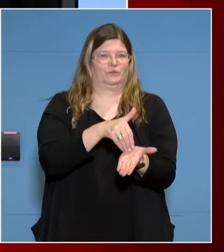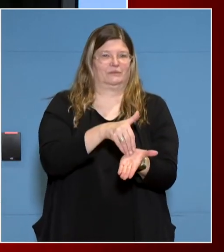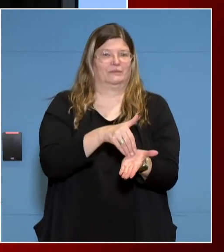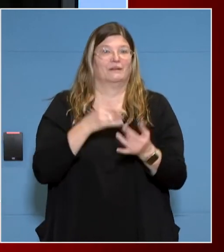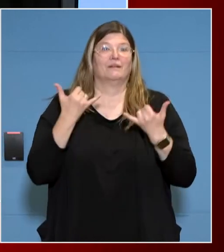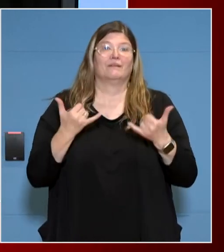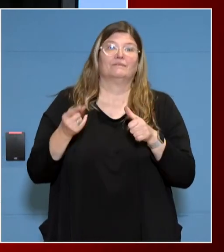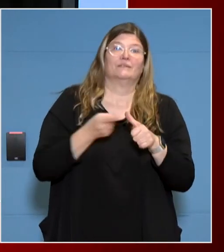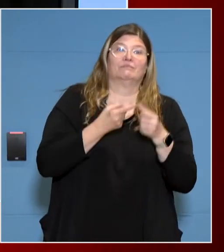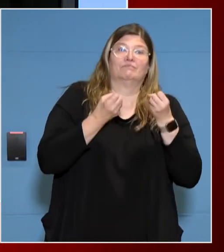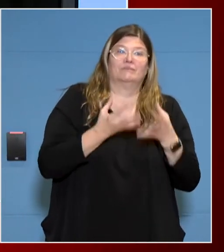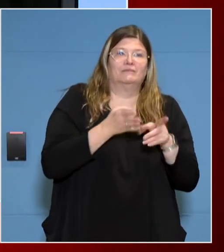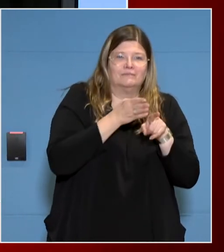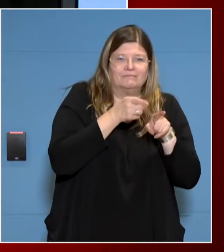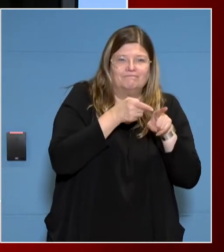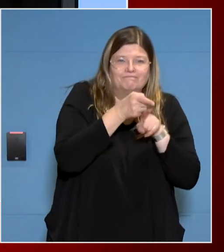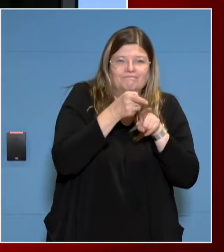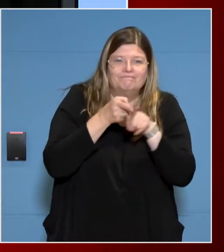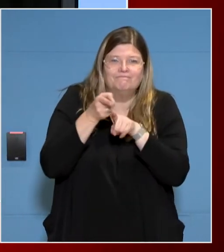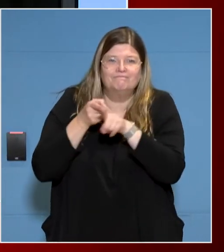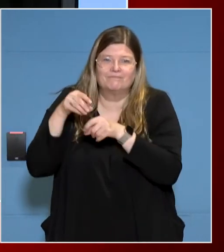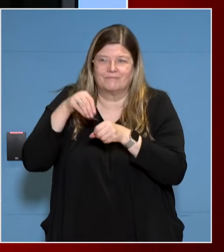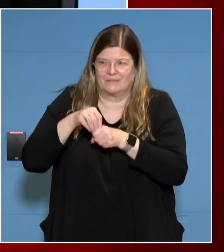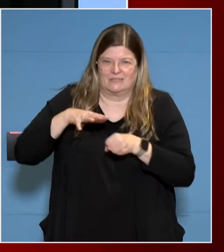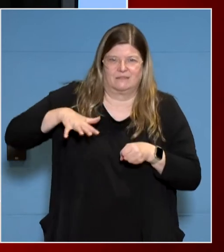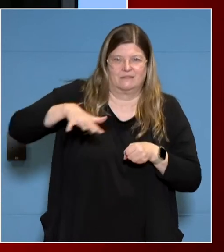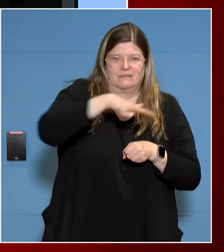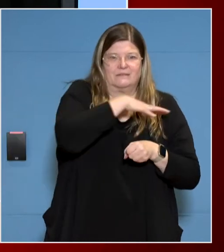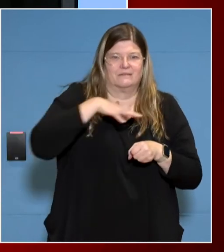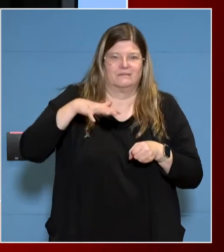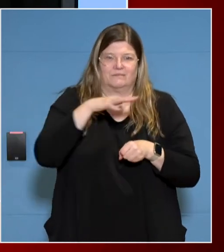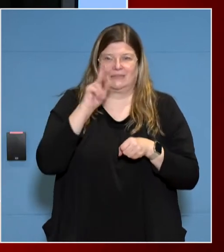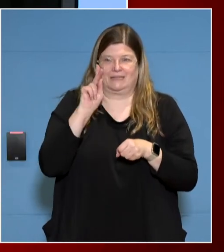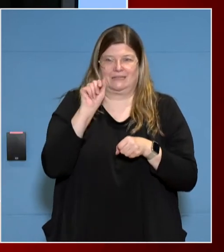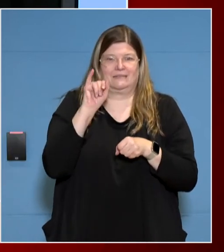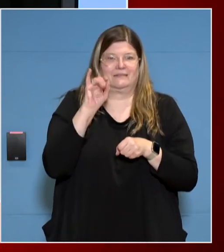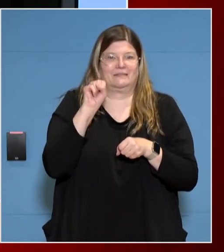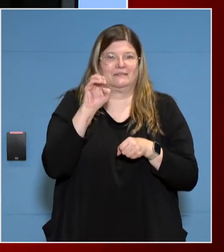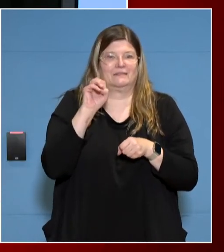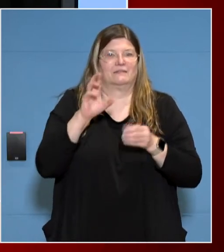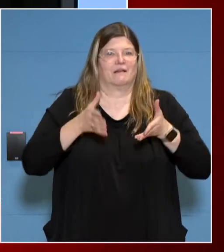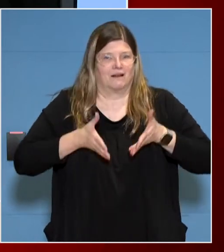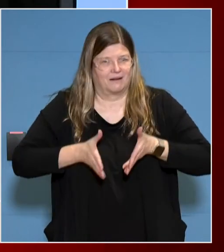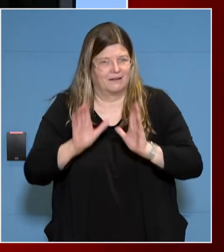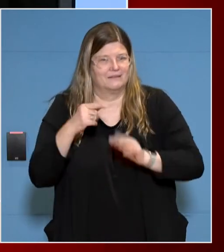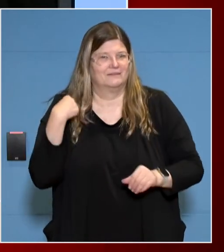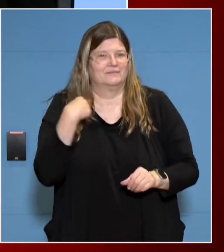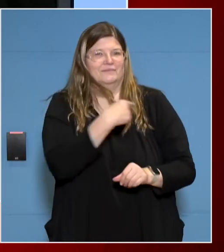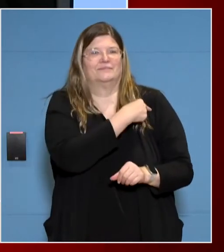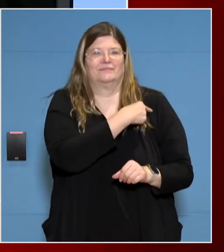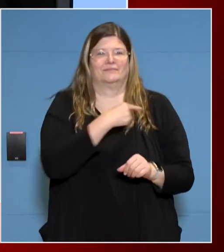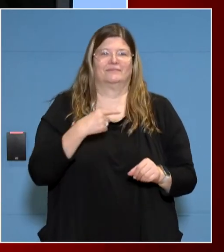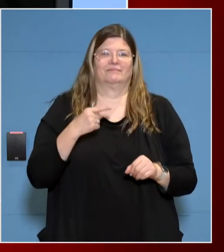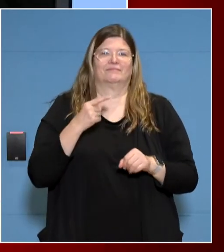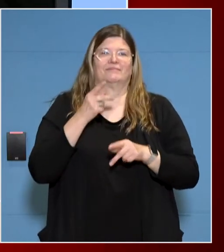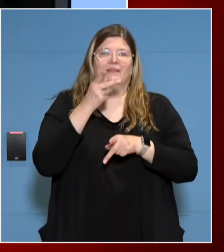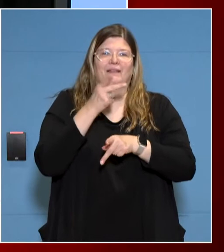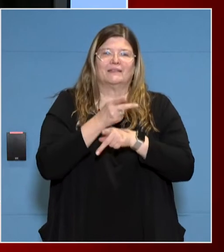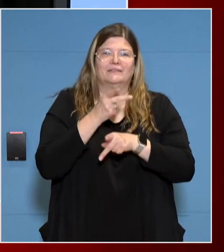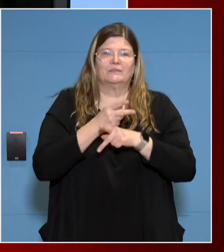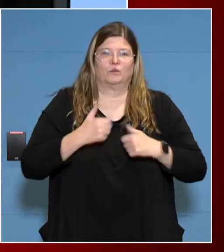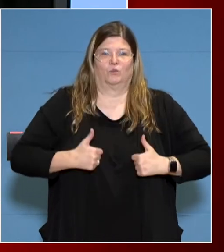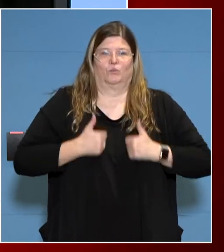for Kaiser Permanente that offers us incredible functionality to take care of the residents of DC. And this is the 10-year